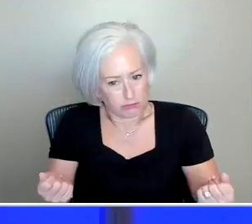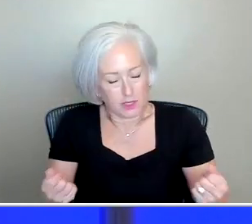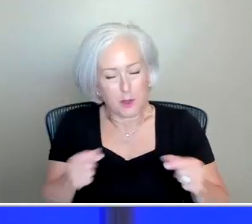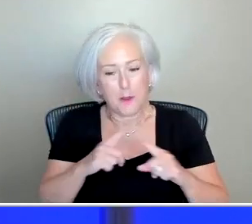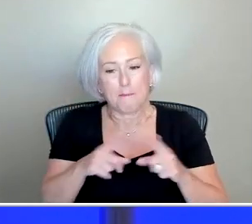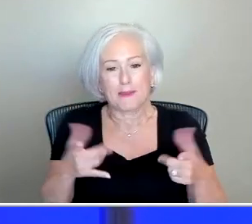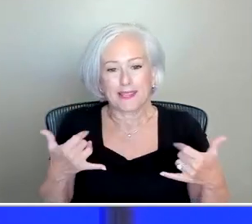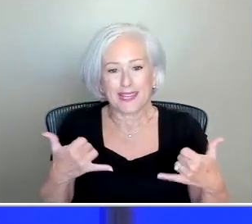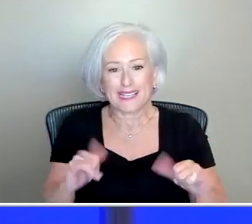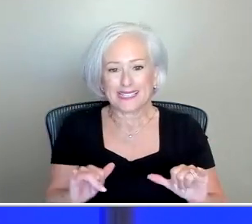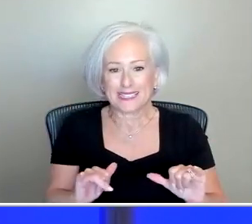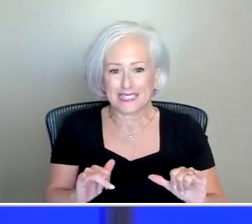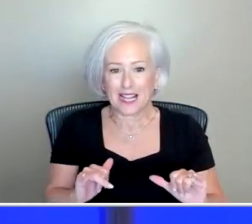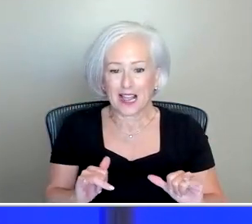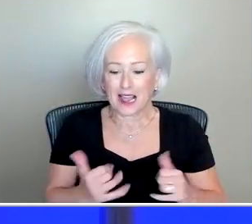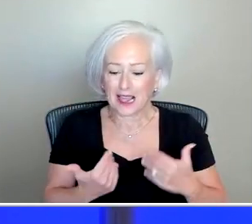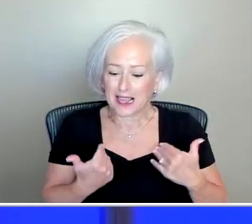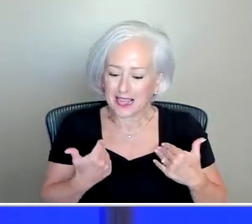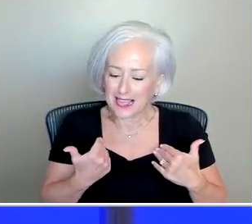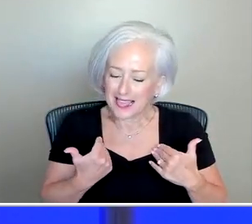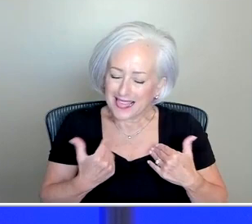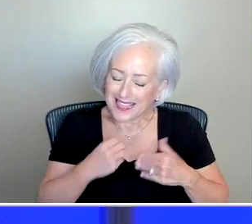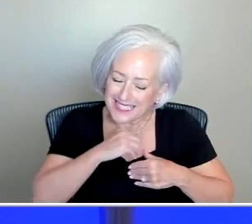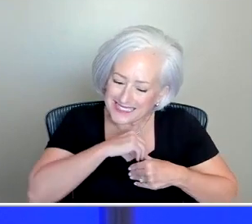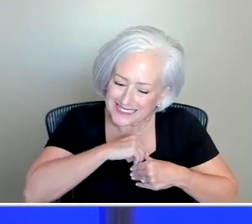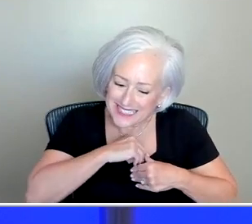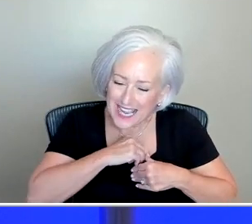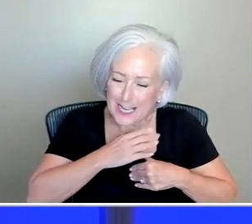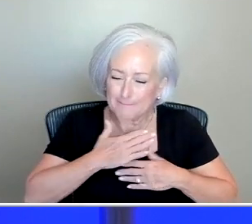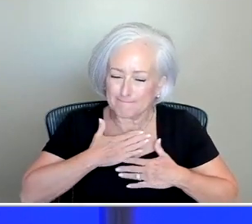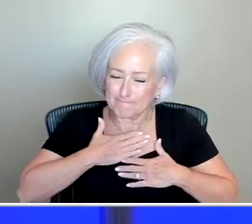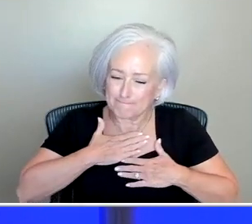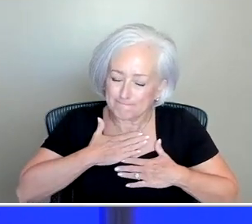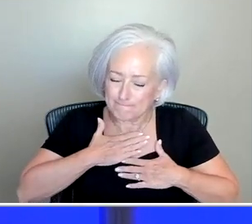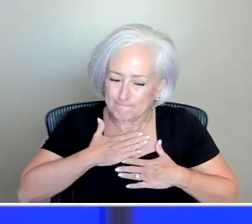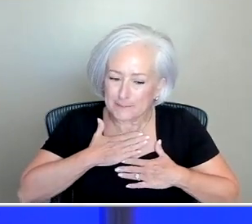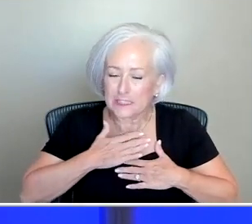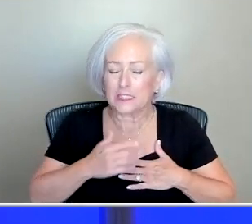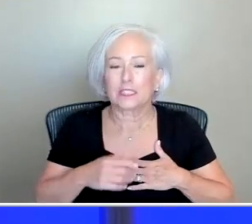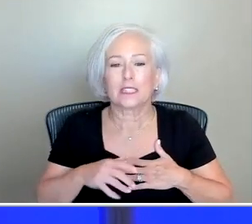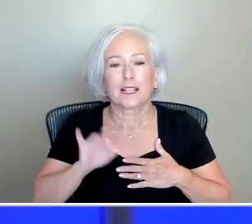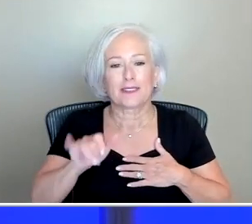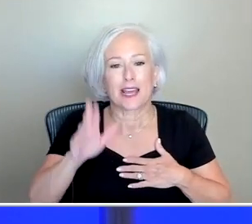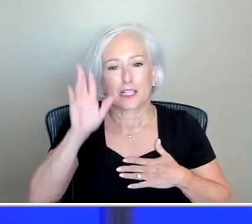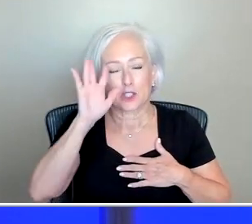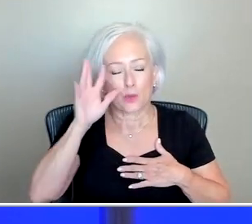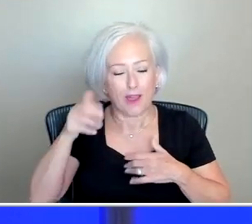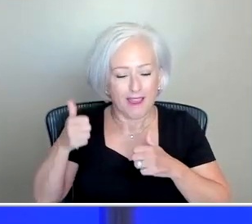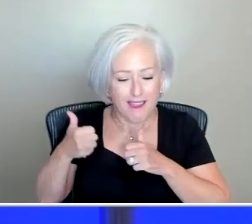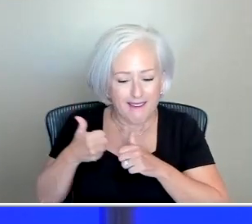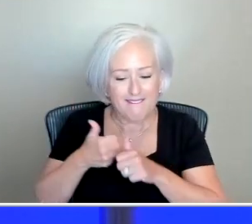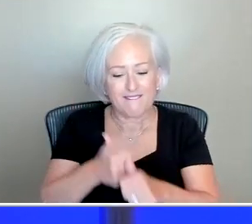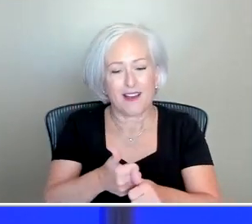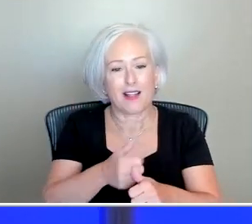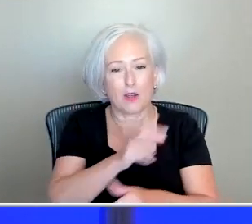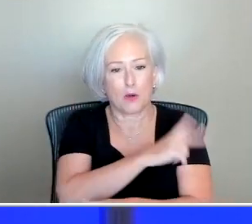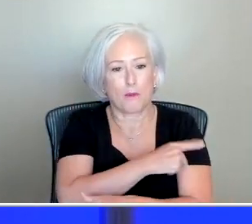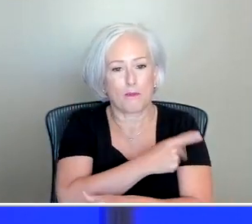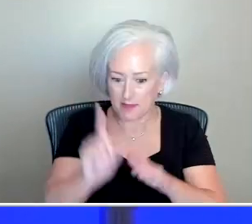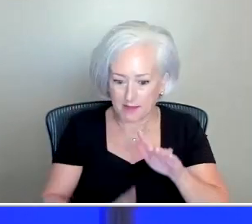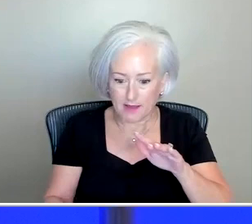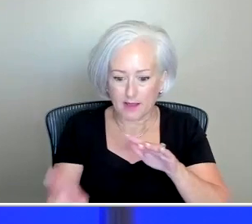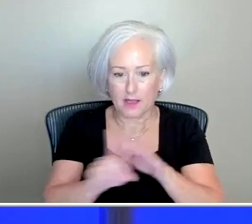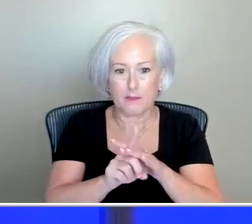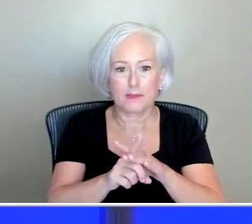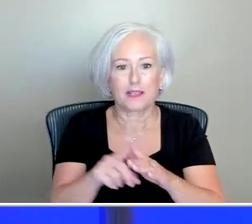inside of them. So that's why I follow patients for so long, is because there's always something that comes up. If he develops a lump somewhere else